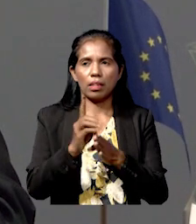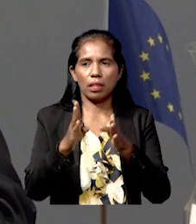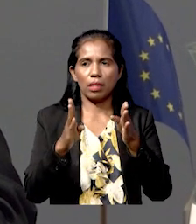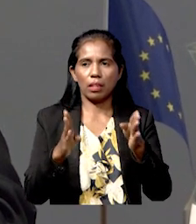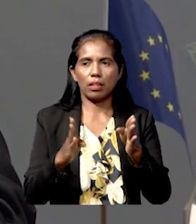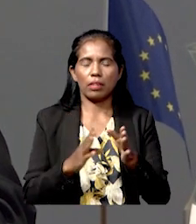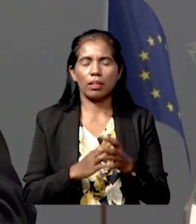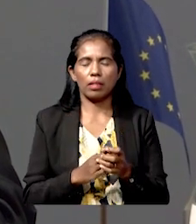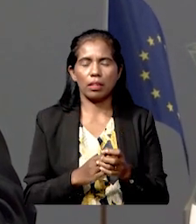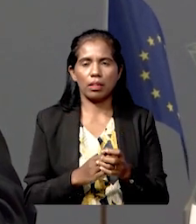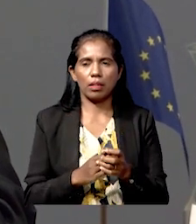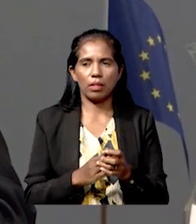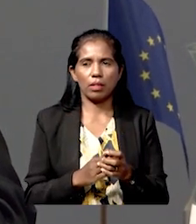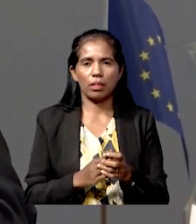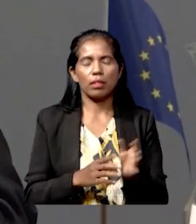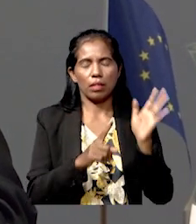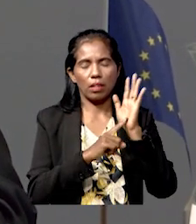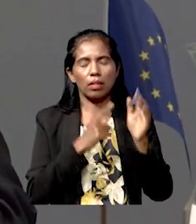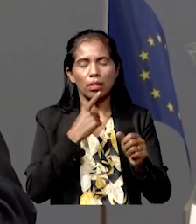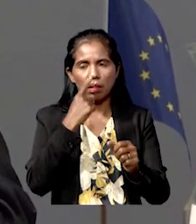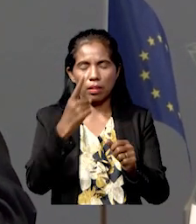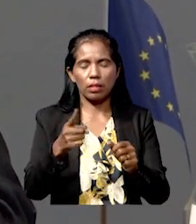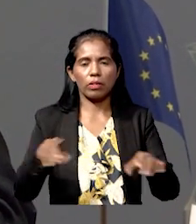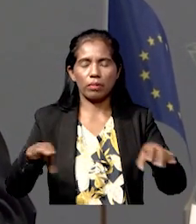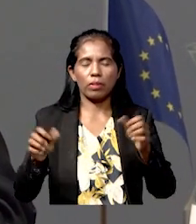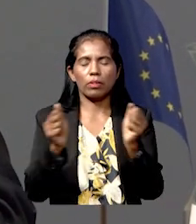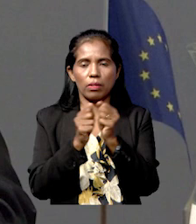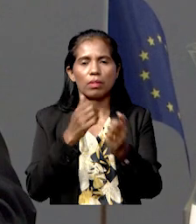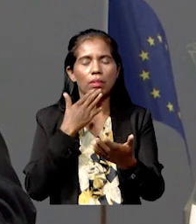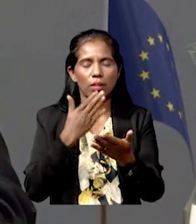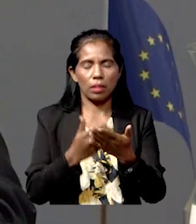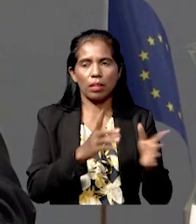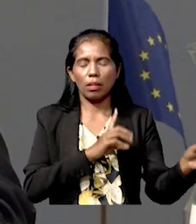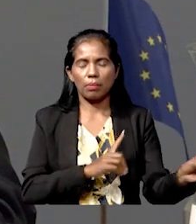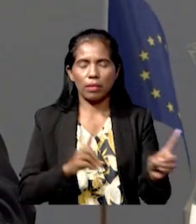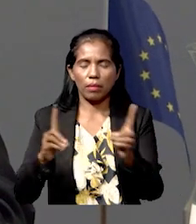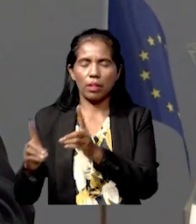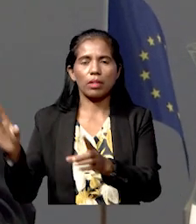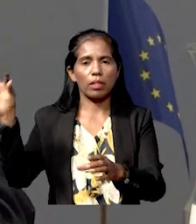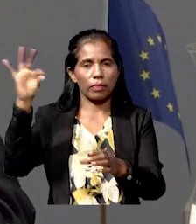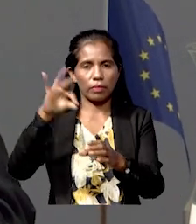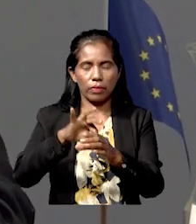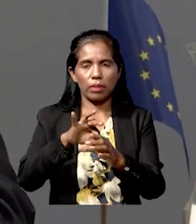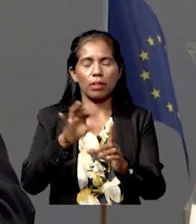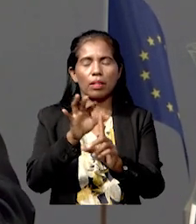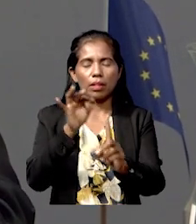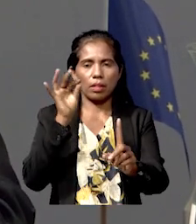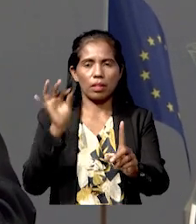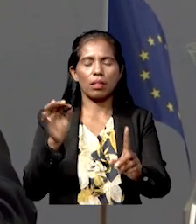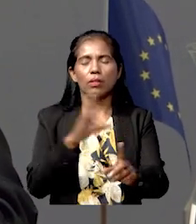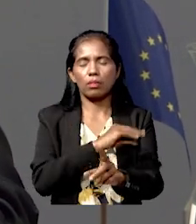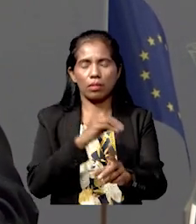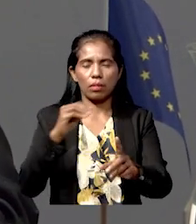in our view, showed expertise in implementing the elections and cooperated with electoral